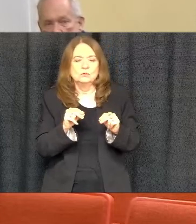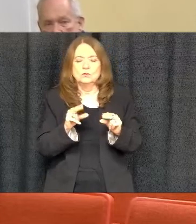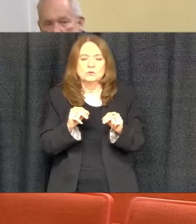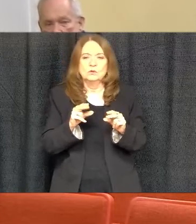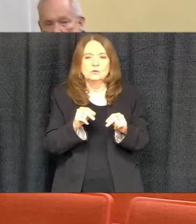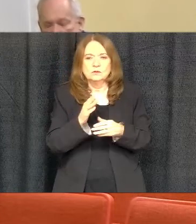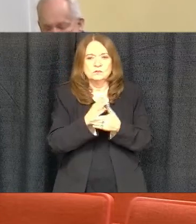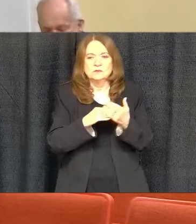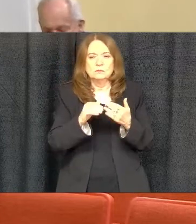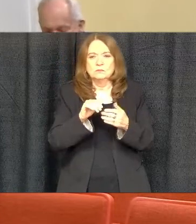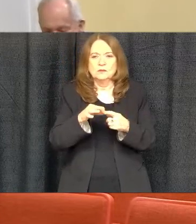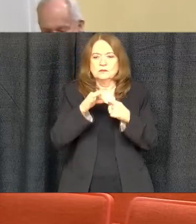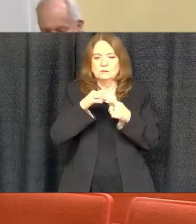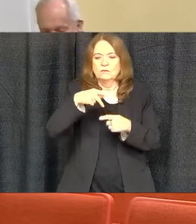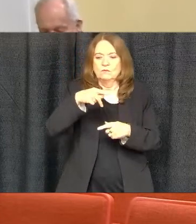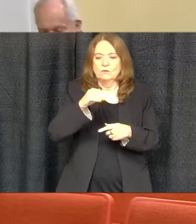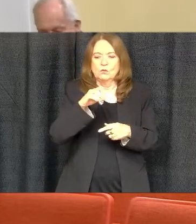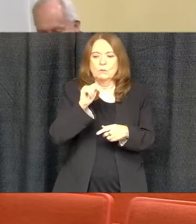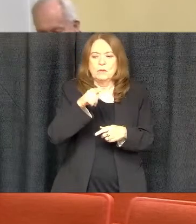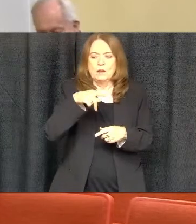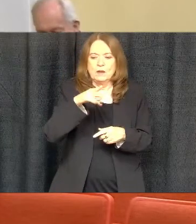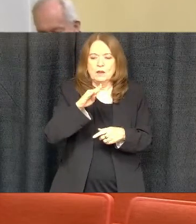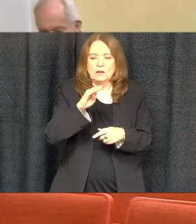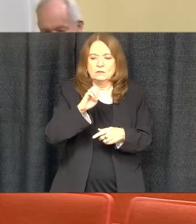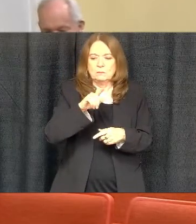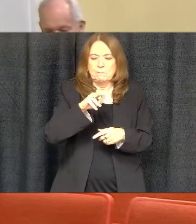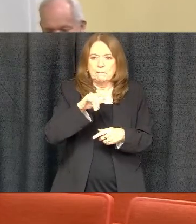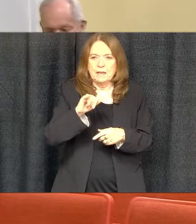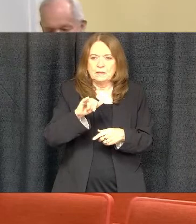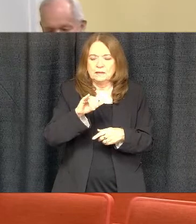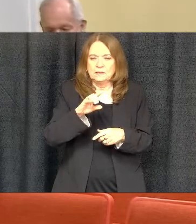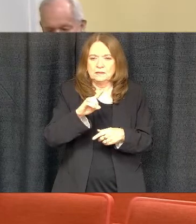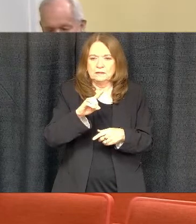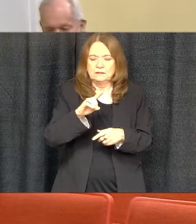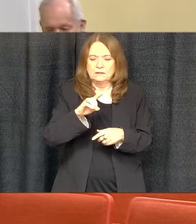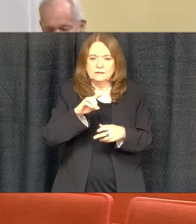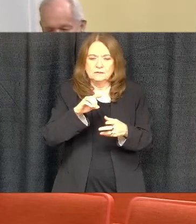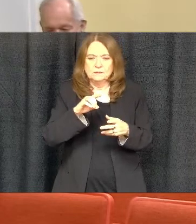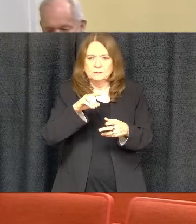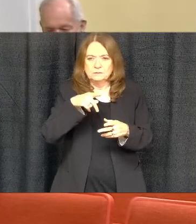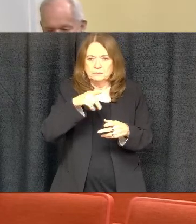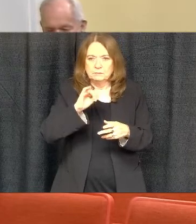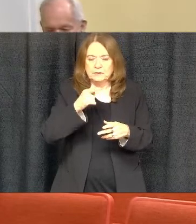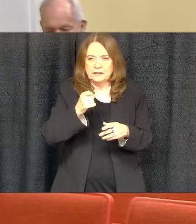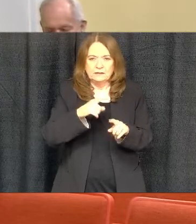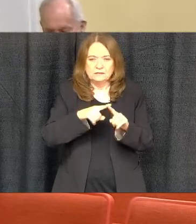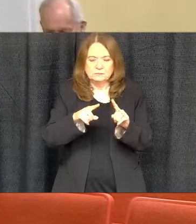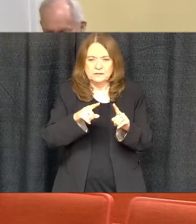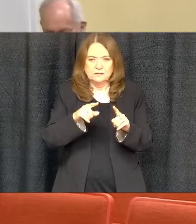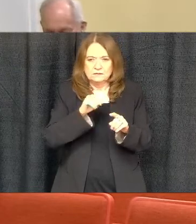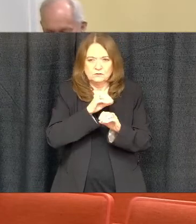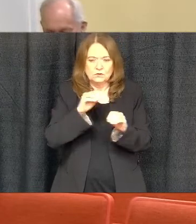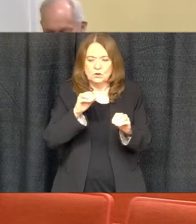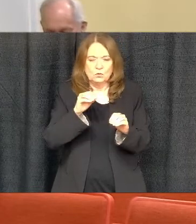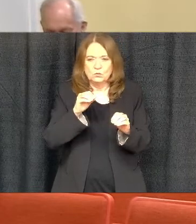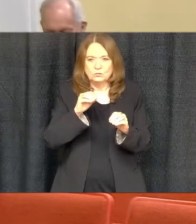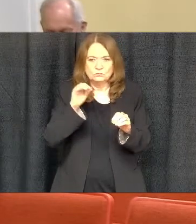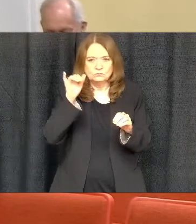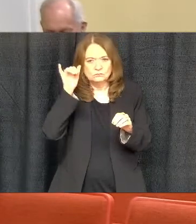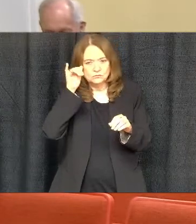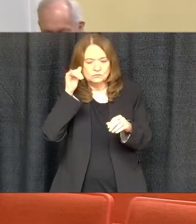exceptions for pot-bellied pigs and that sort of thing, but no other agriculture. Just chickens And certainly no goats. and no horses and no